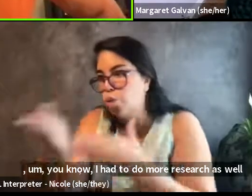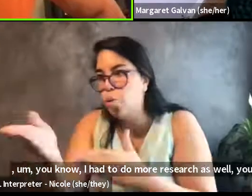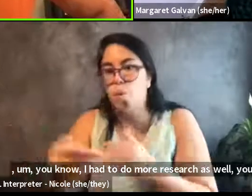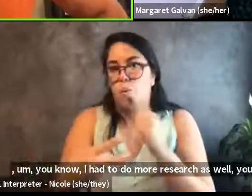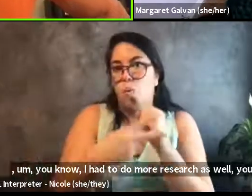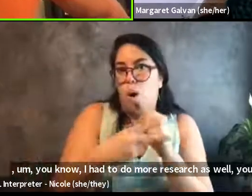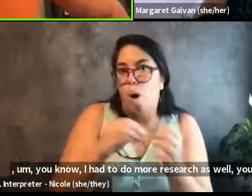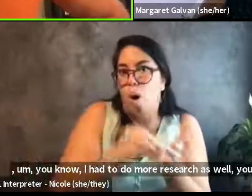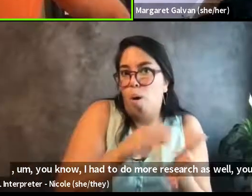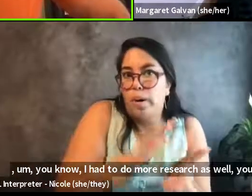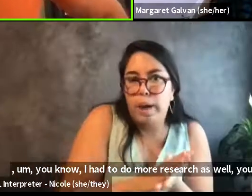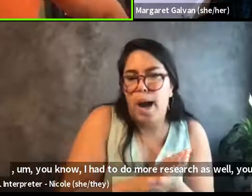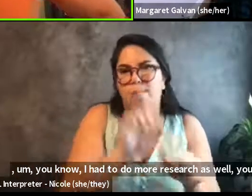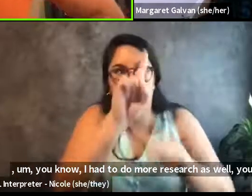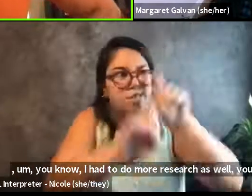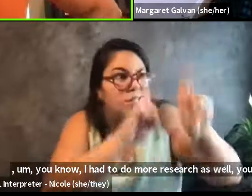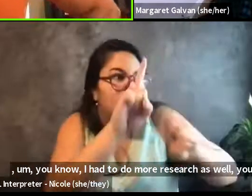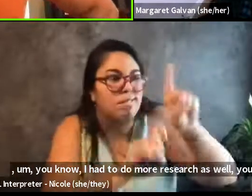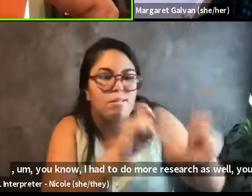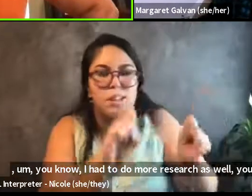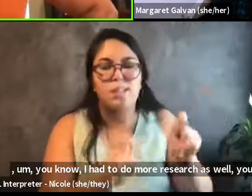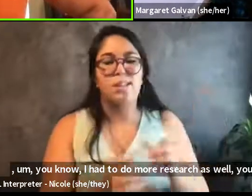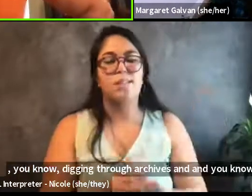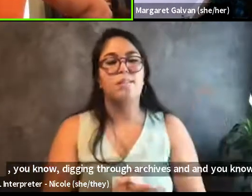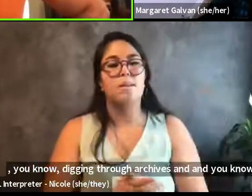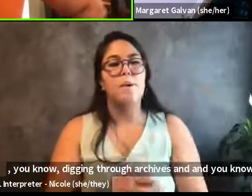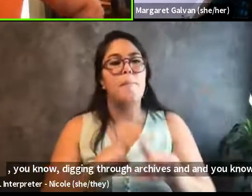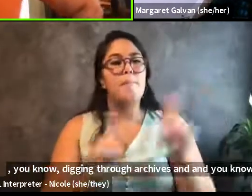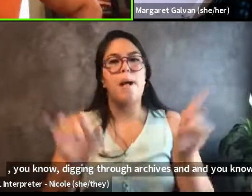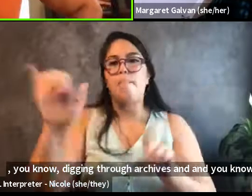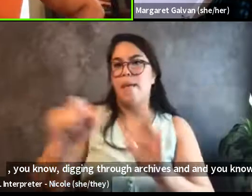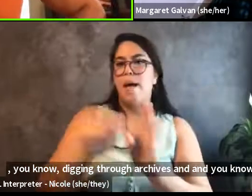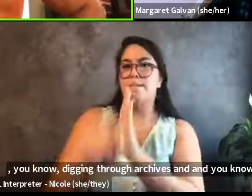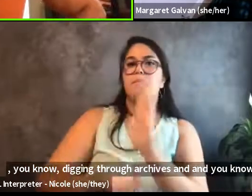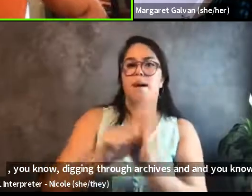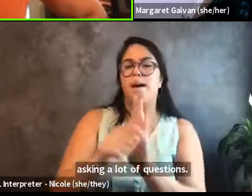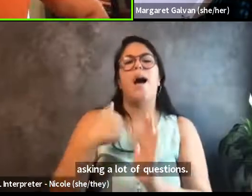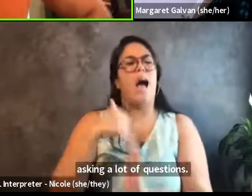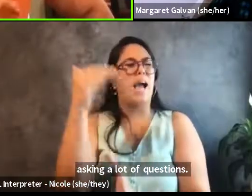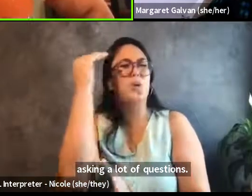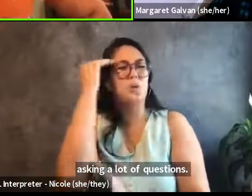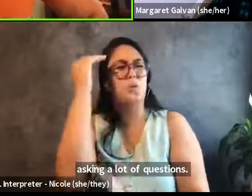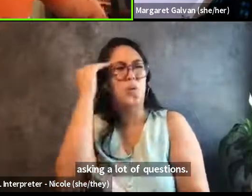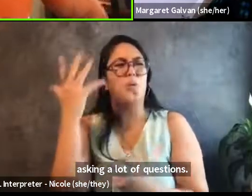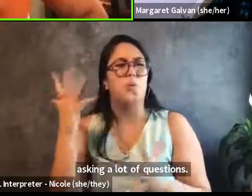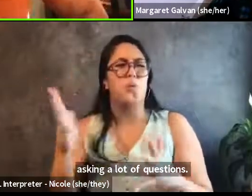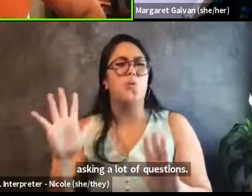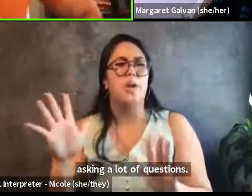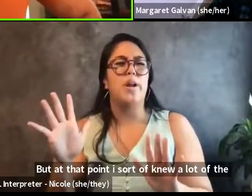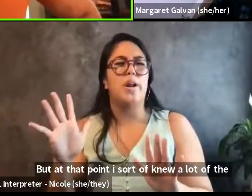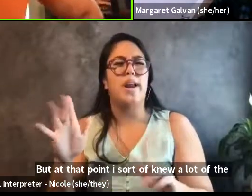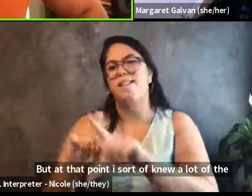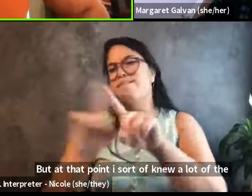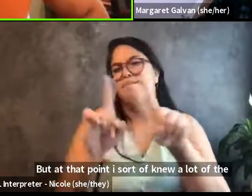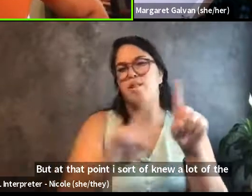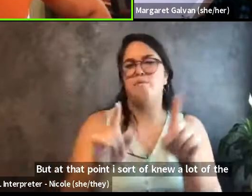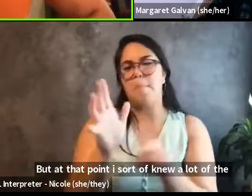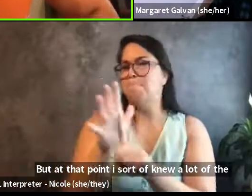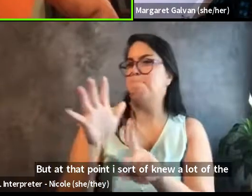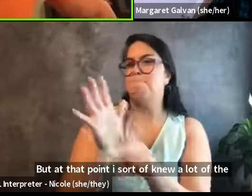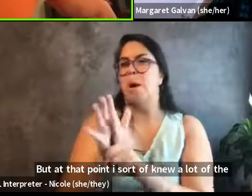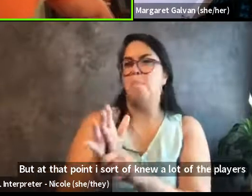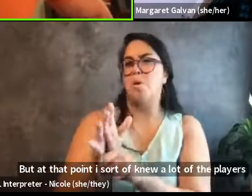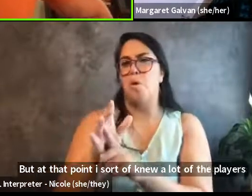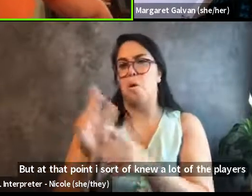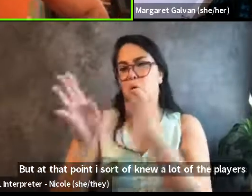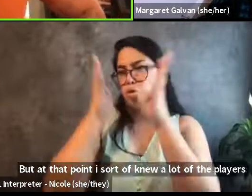and, you know, asking a lot of questions. Um, but at that point I sort of knew a lot of the, the, the players within the queer comics world, which was